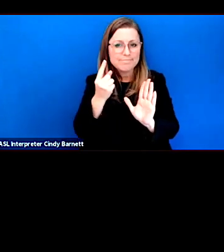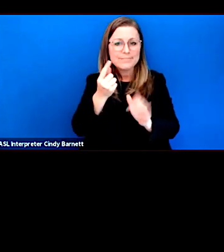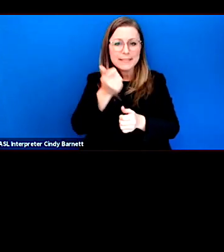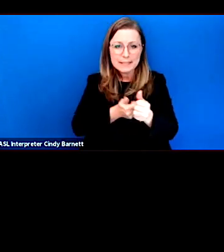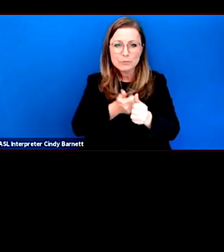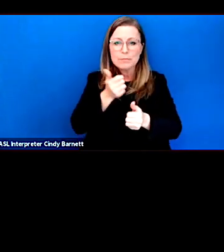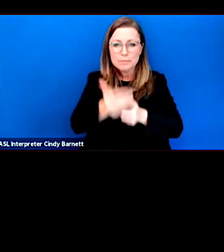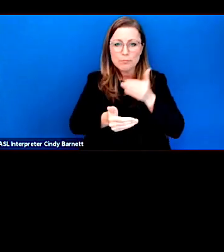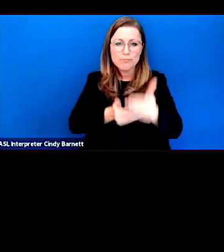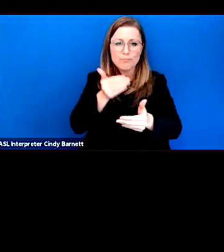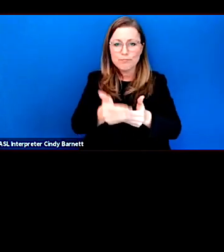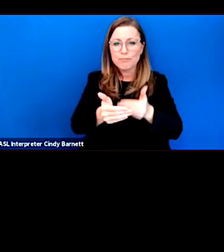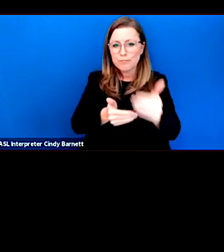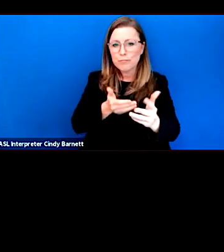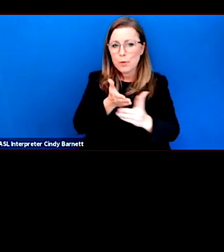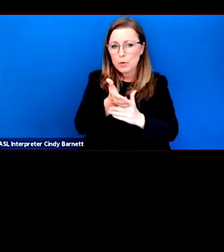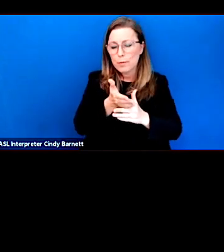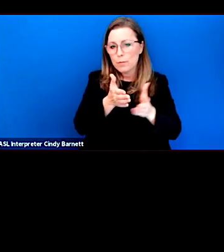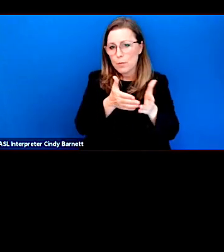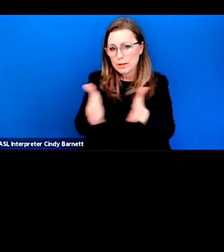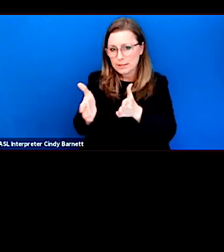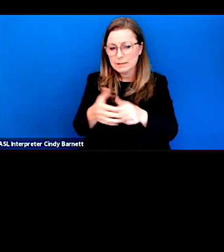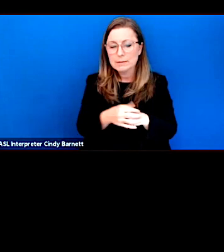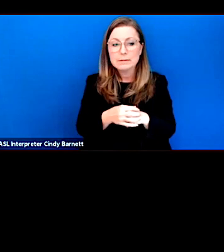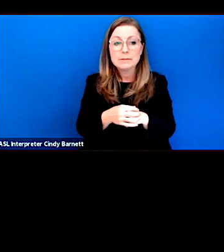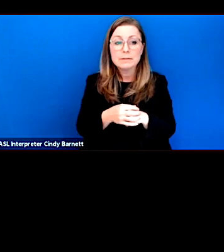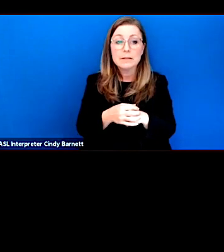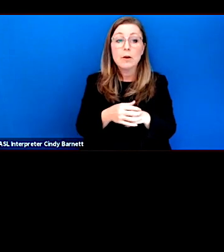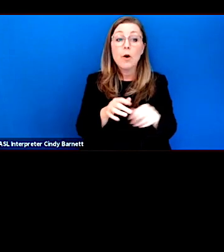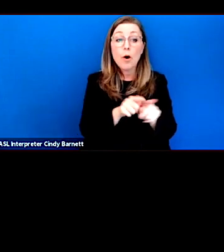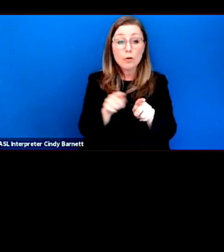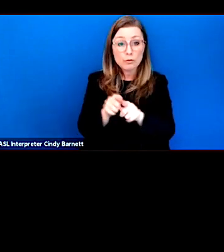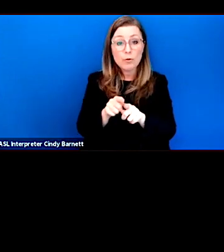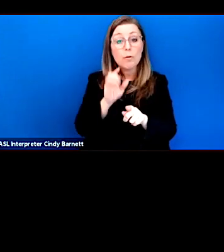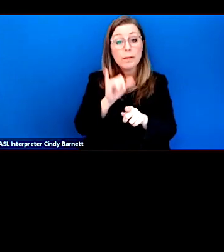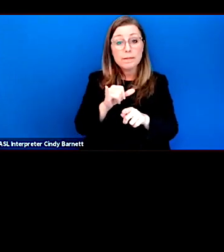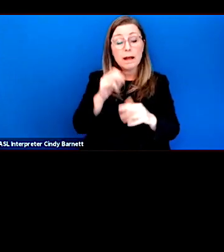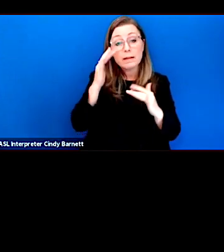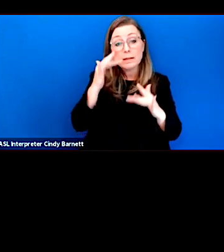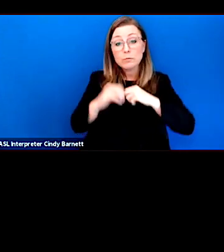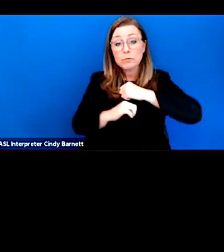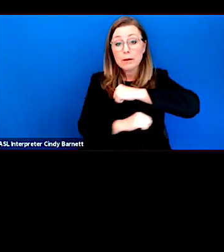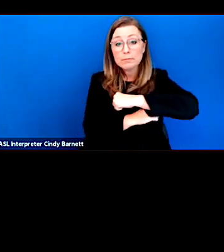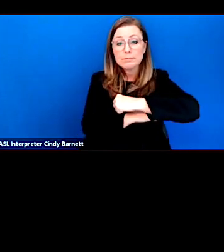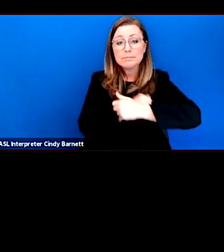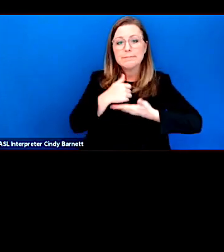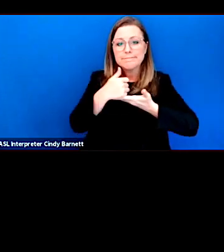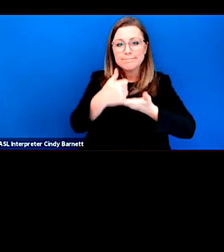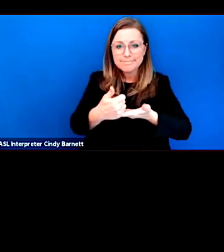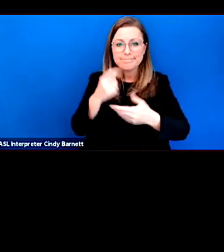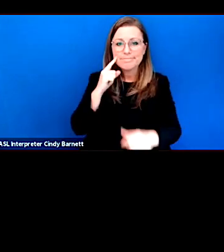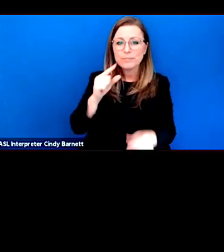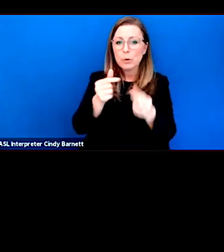can also help to guide coding, such as framing definitions for deductive codes. We will come back to this when